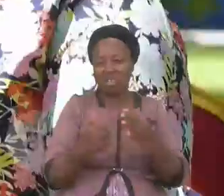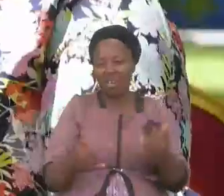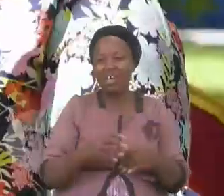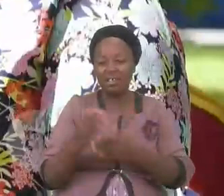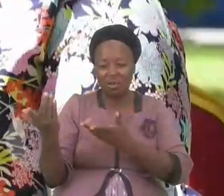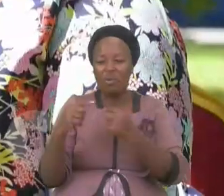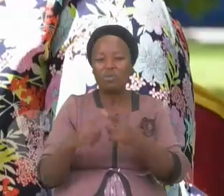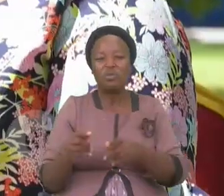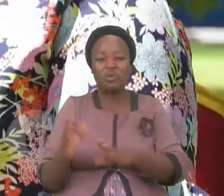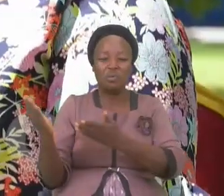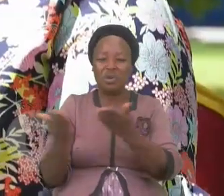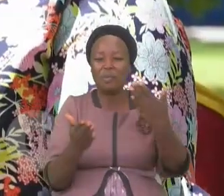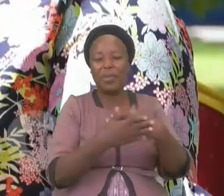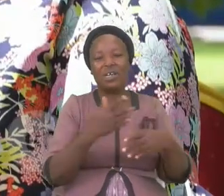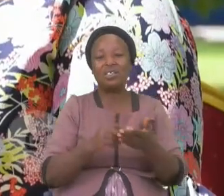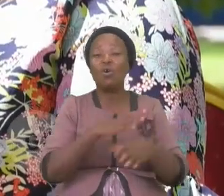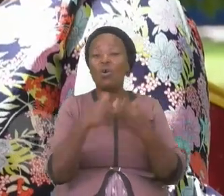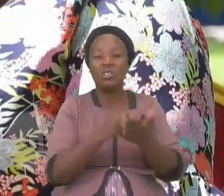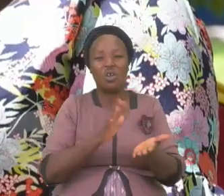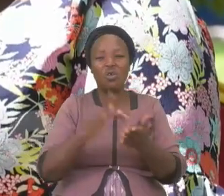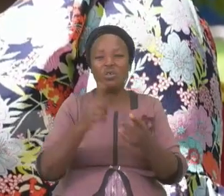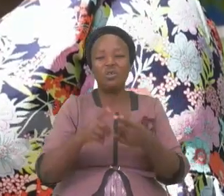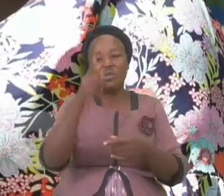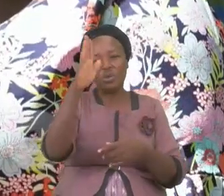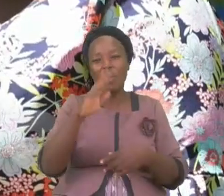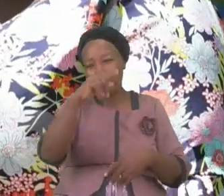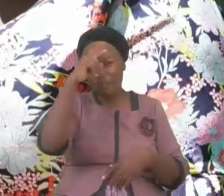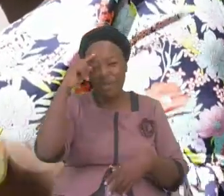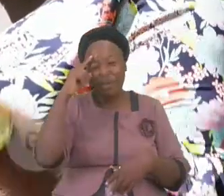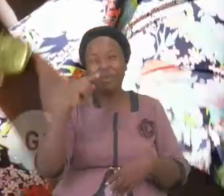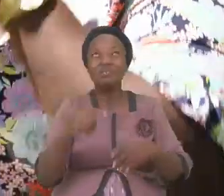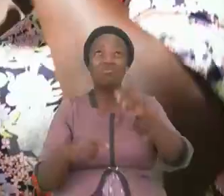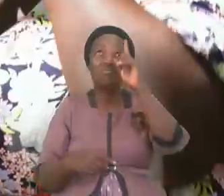because Him alone is worthy to receive all my praise.